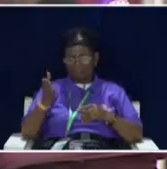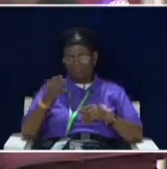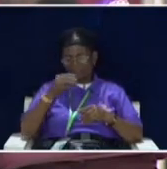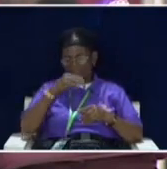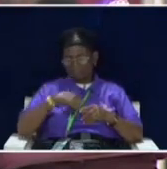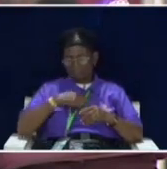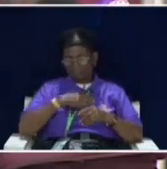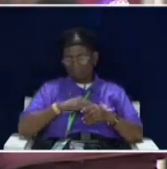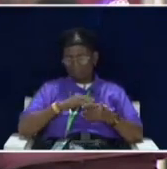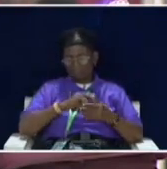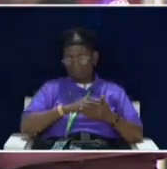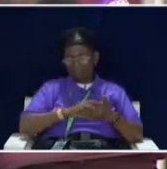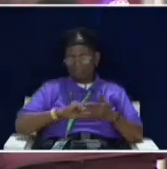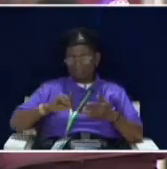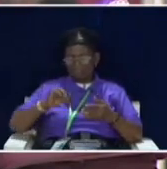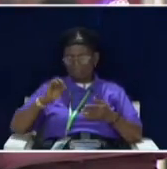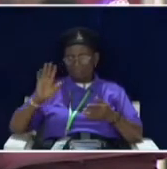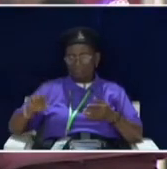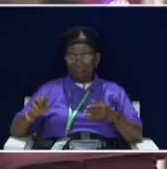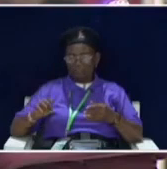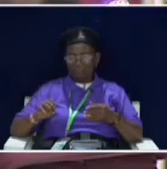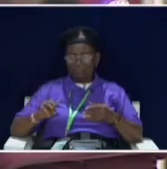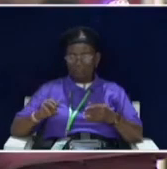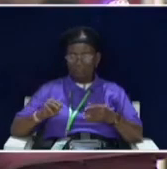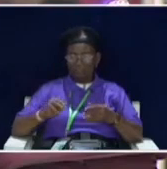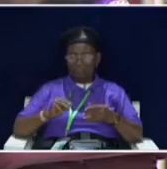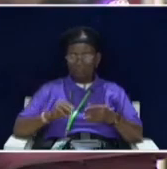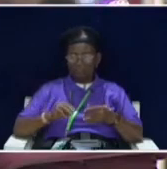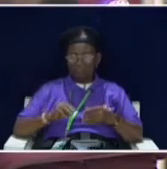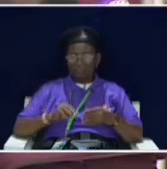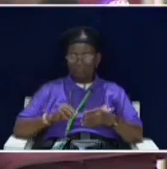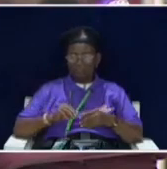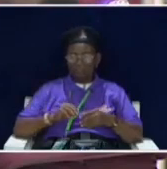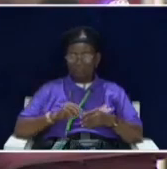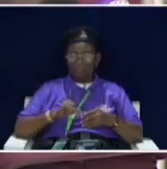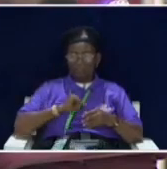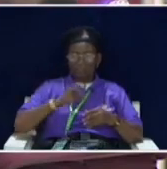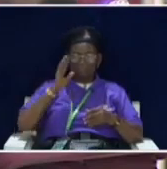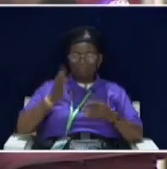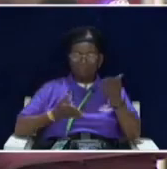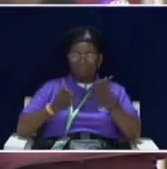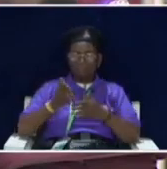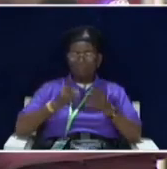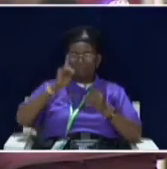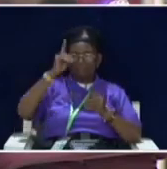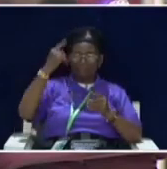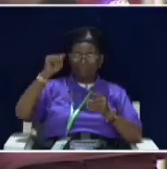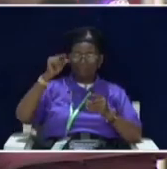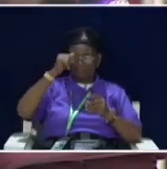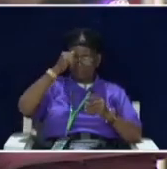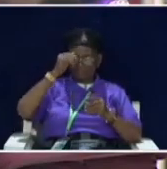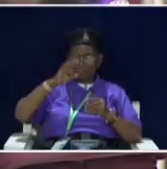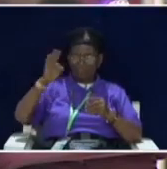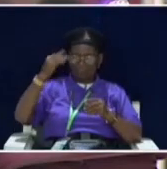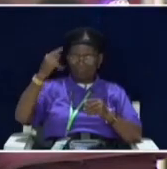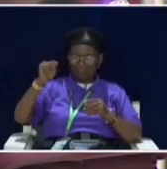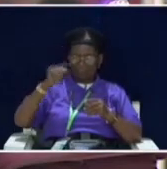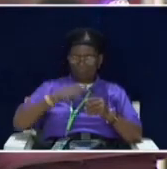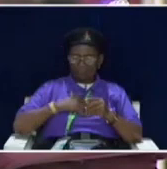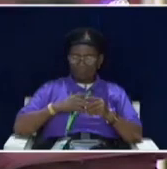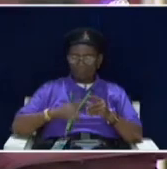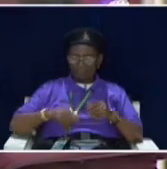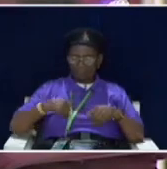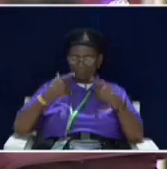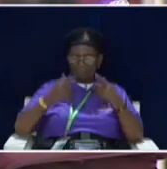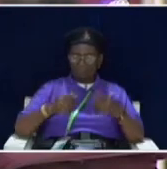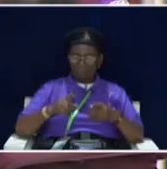Please remove it with your blood. I will serve you for the rest of my life. If